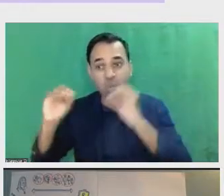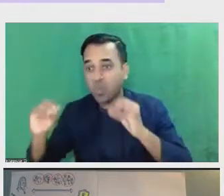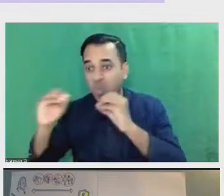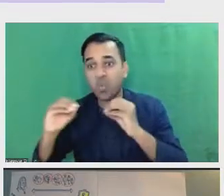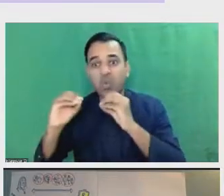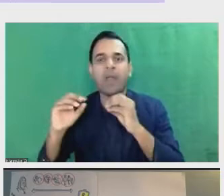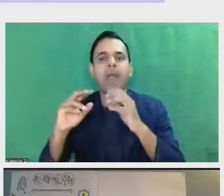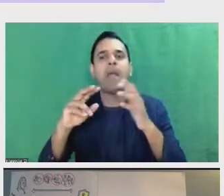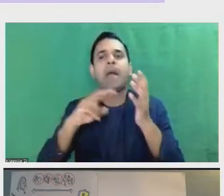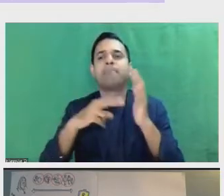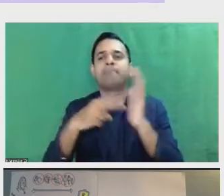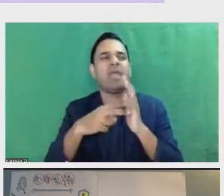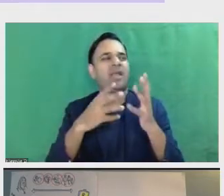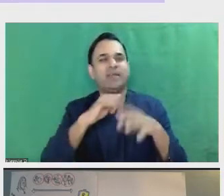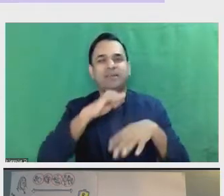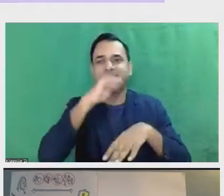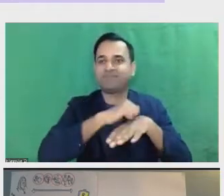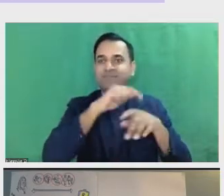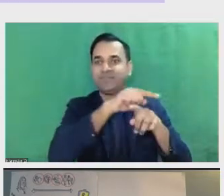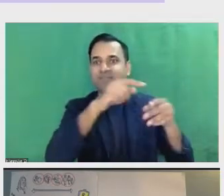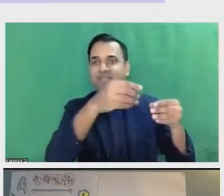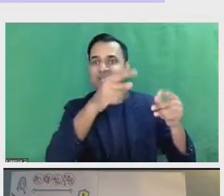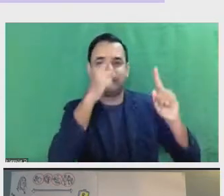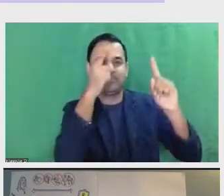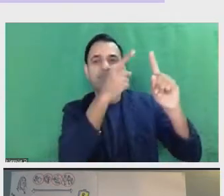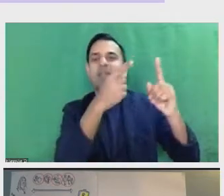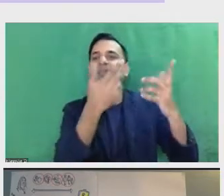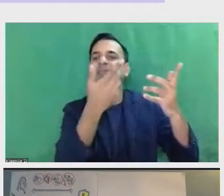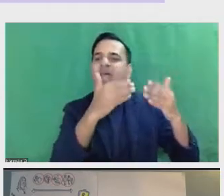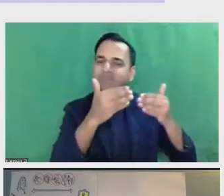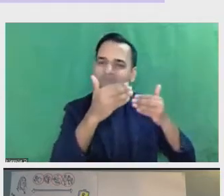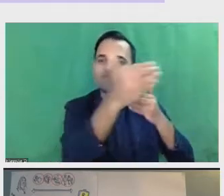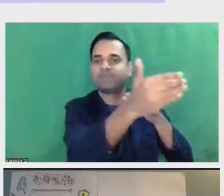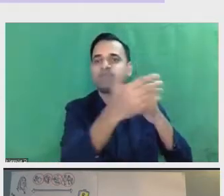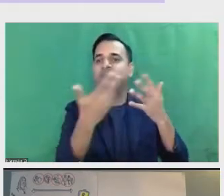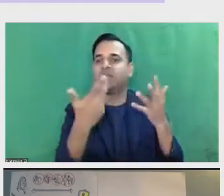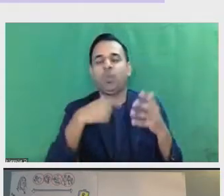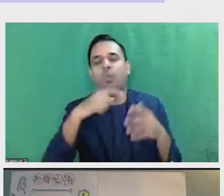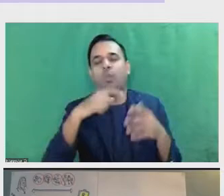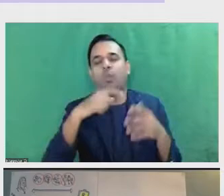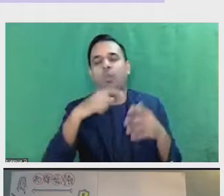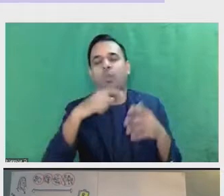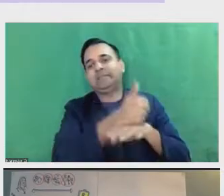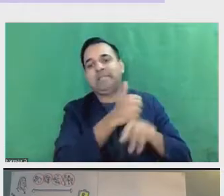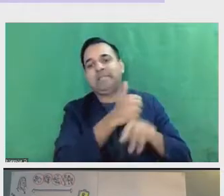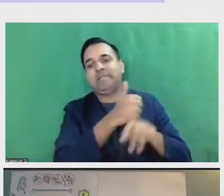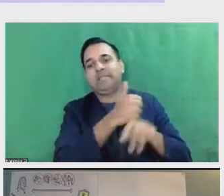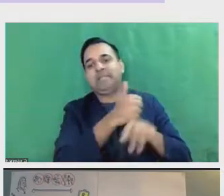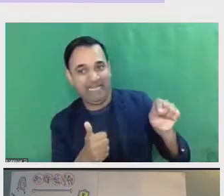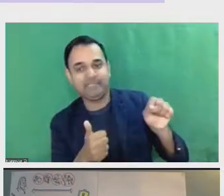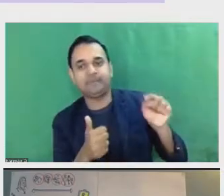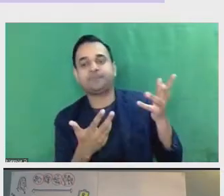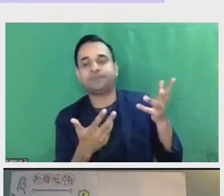with disaggregated information by gender and age, and also to advocate for expert